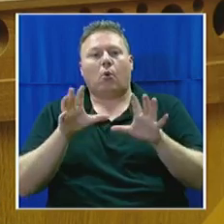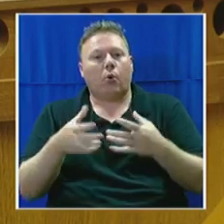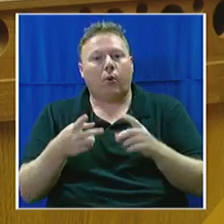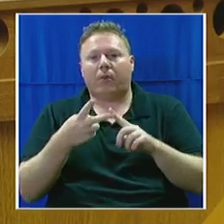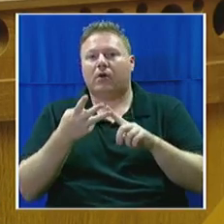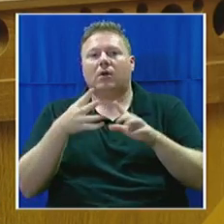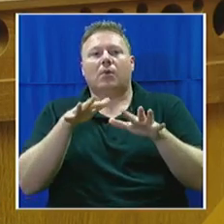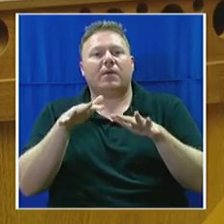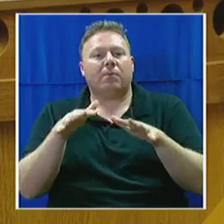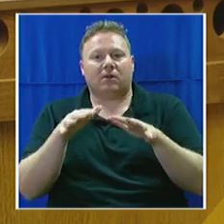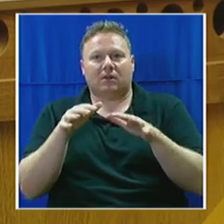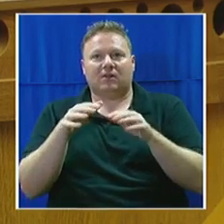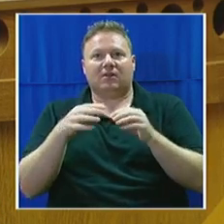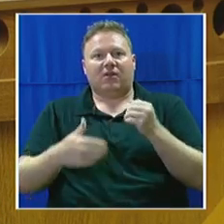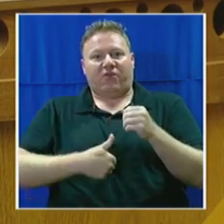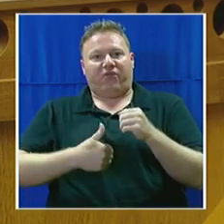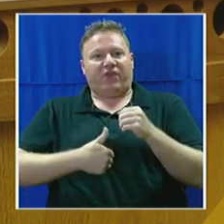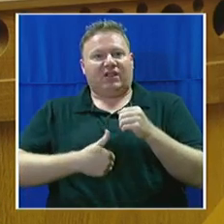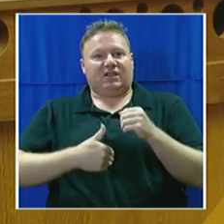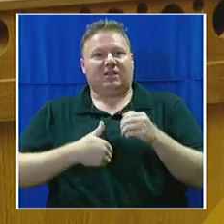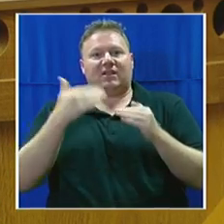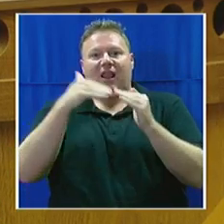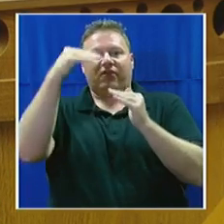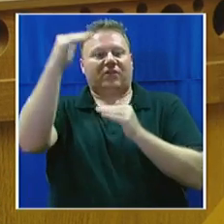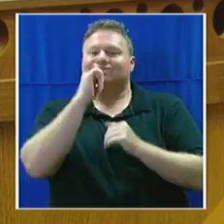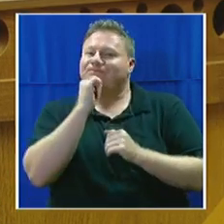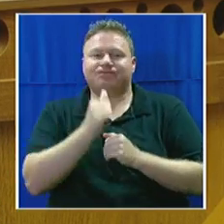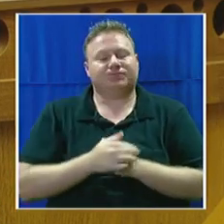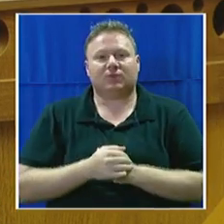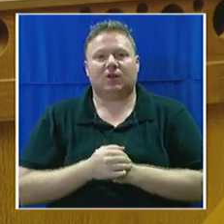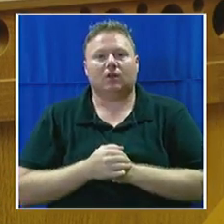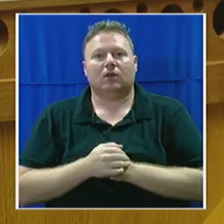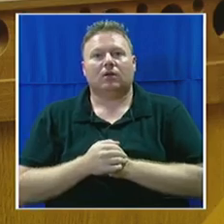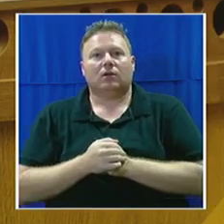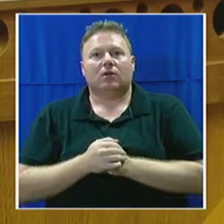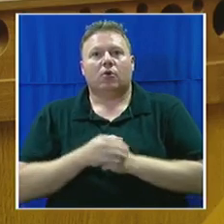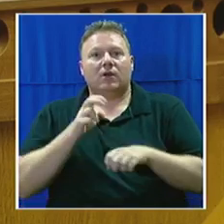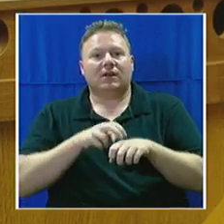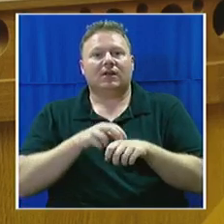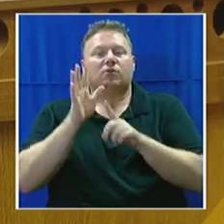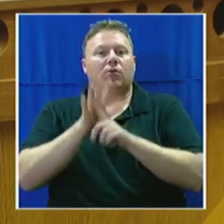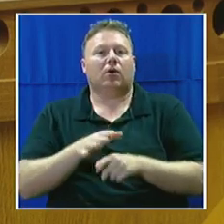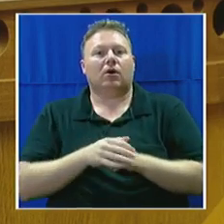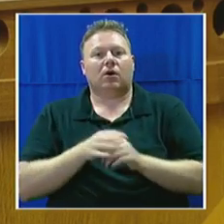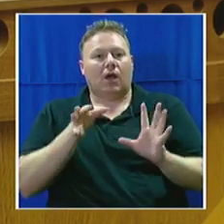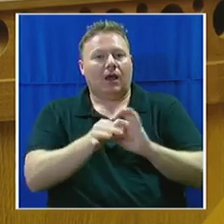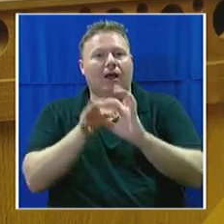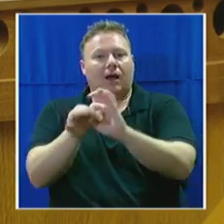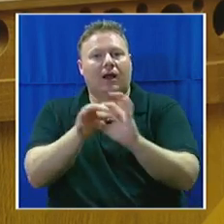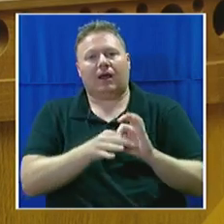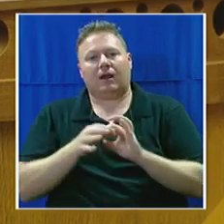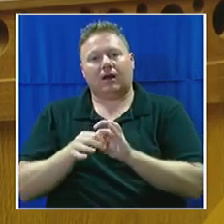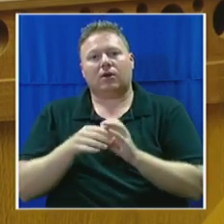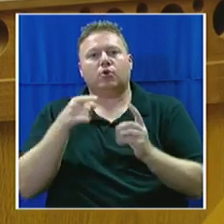even people of a particular fitness level. Therefore, we need to ensure that we publicly denounce any association of this